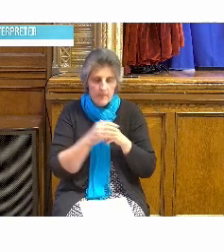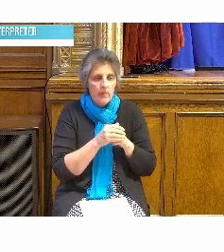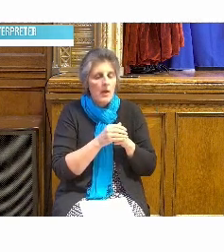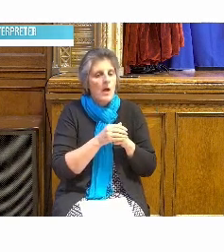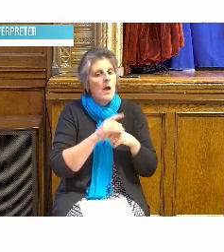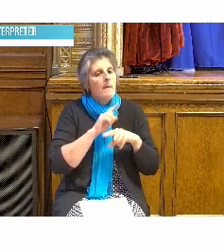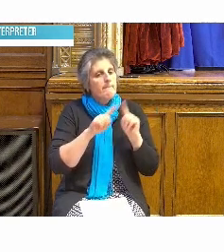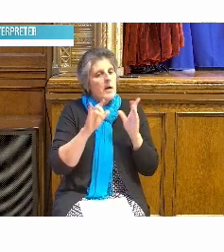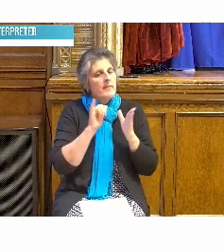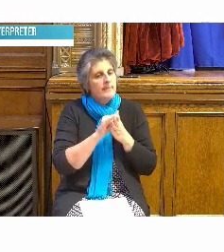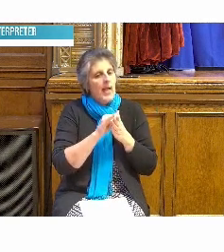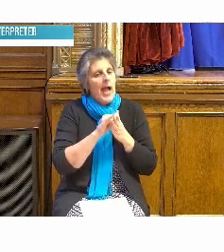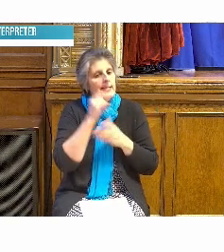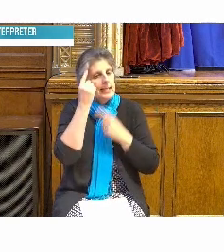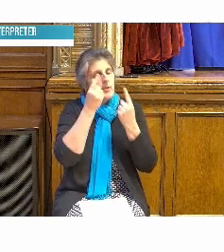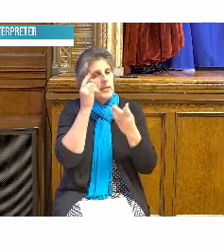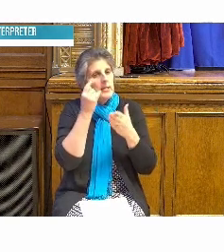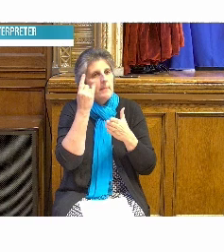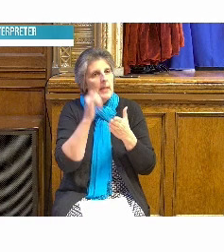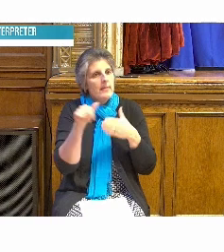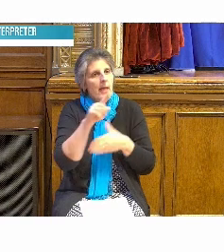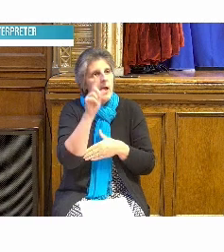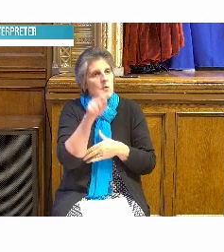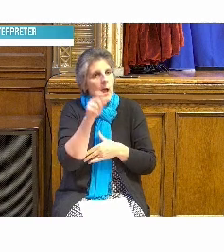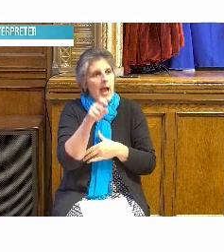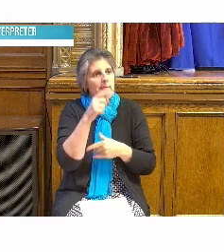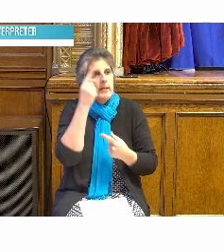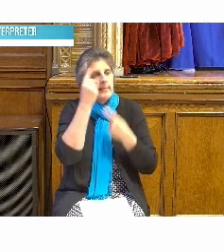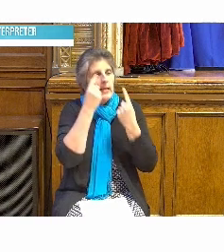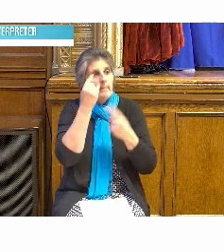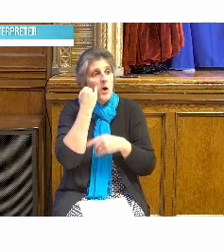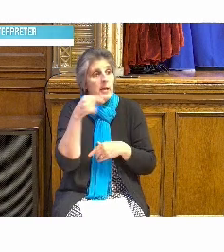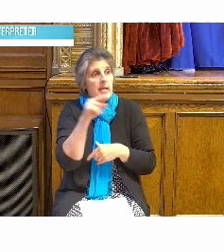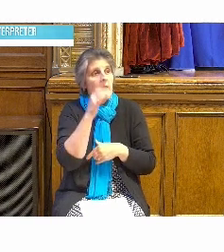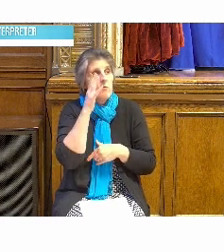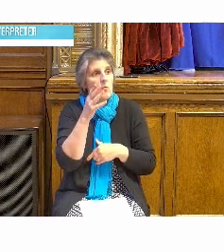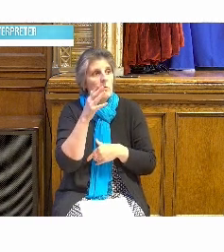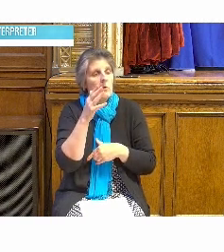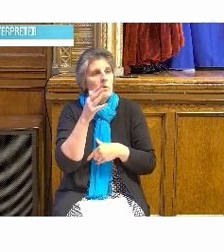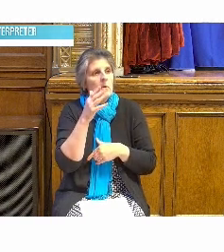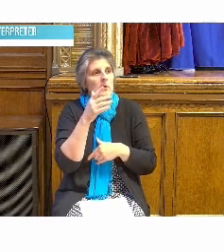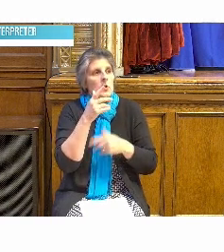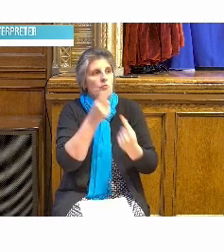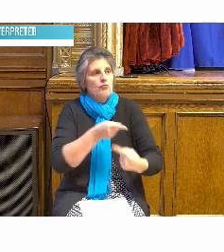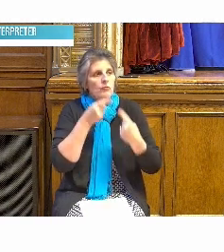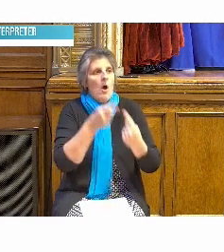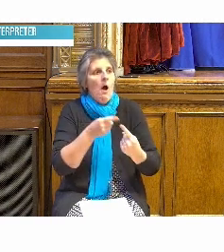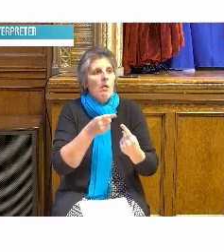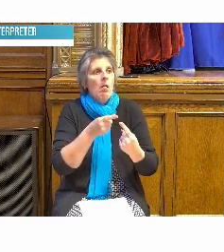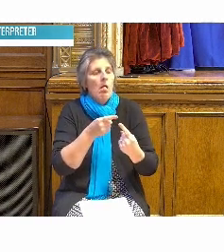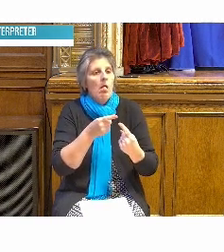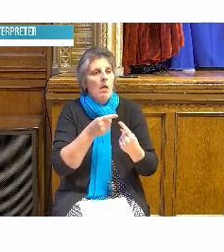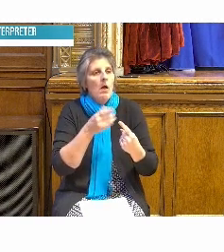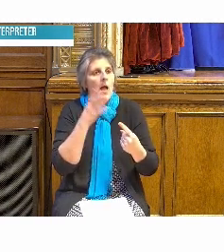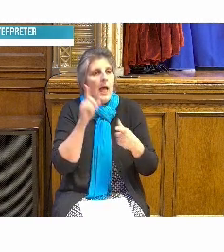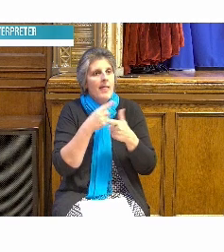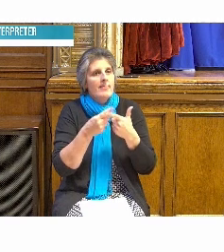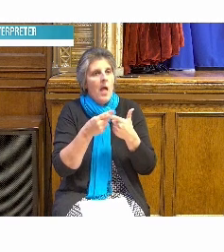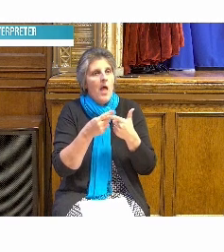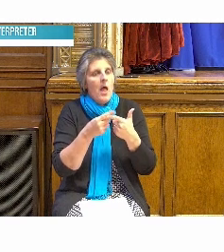just a consideration. It's something that you have to think about. If you're having difficulty and you start to separate the